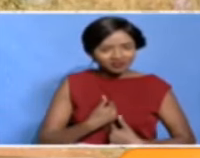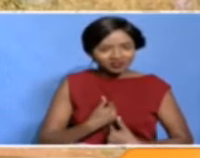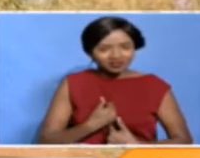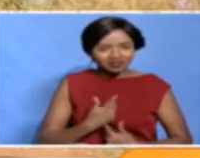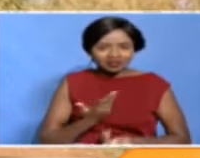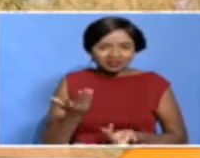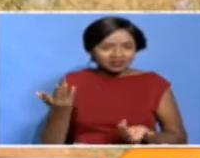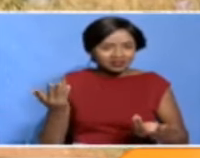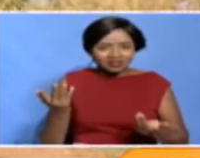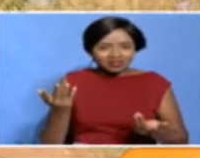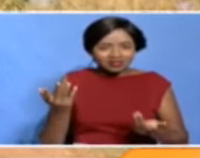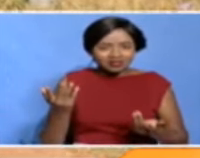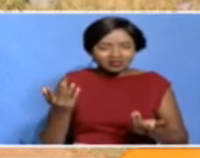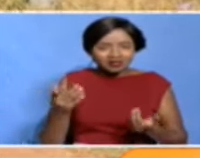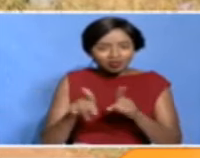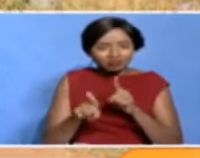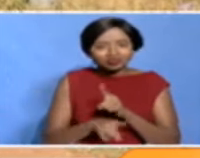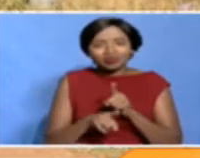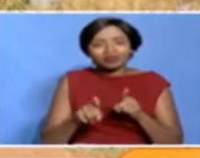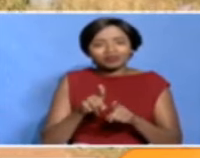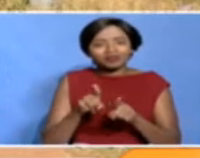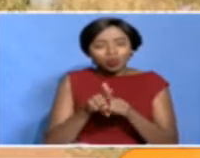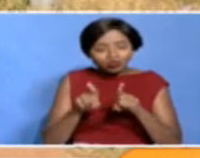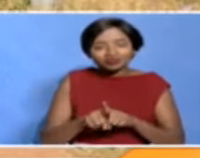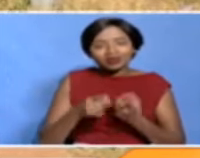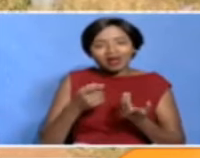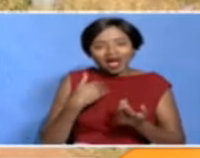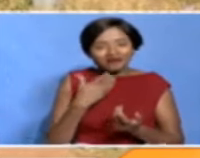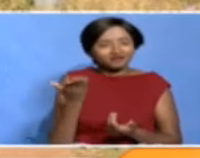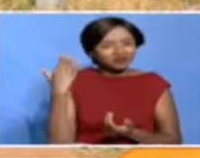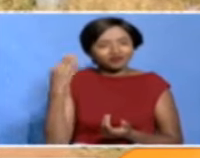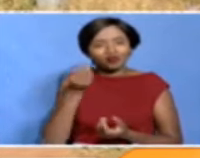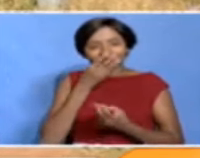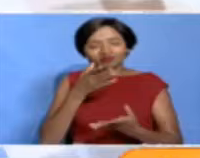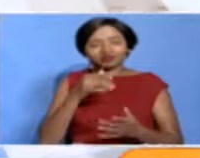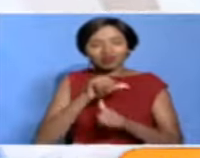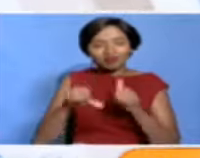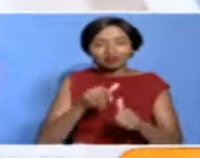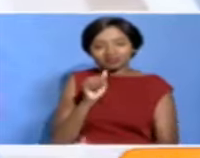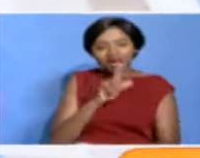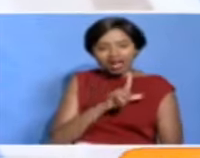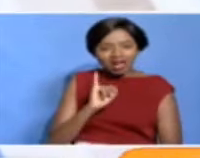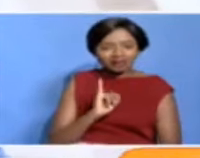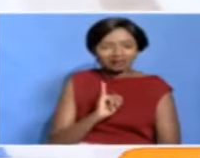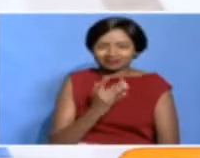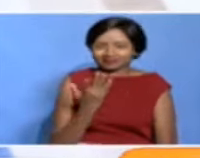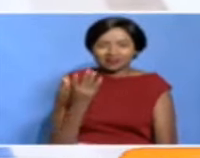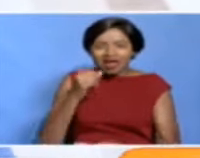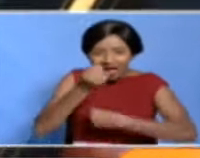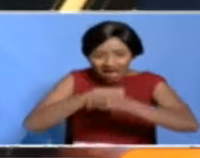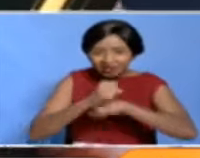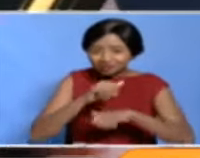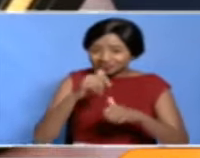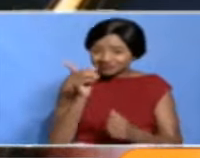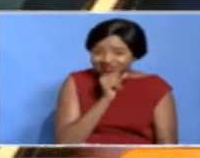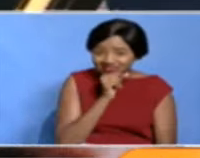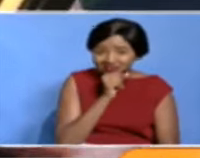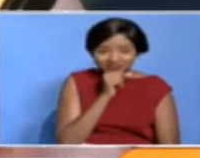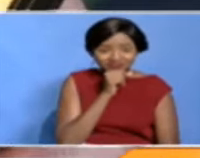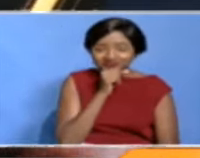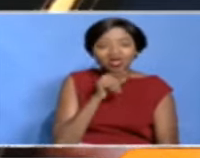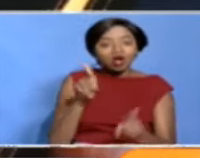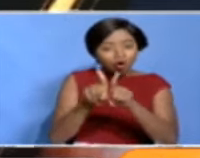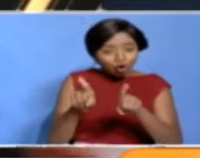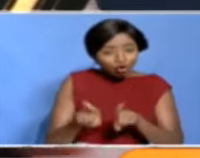intelligence even about Ali Salim Gichunge, have they acted on it? And if intelligence officers can track